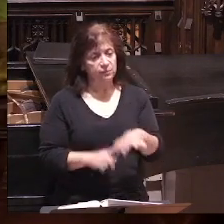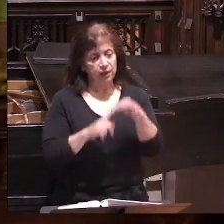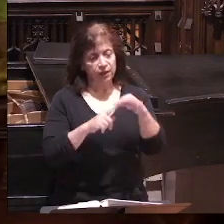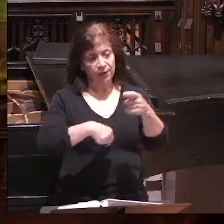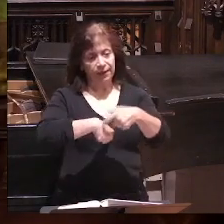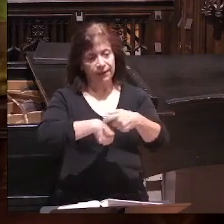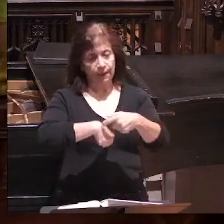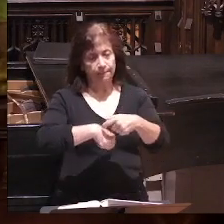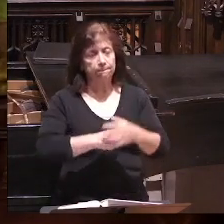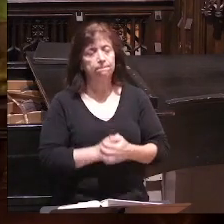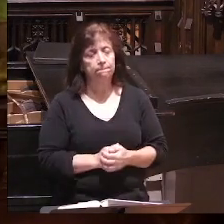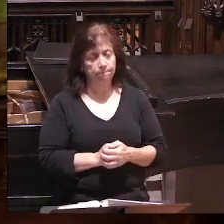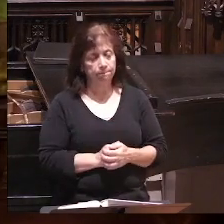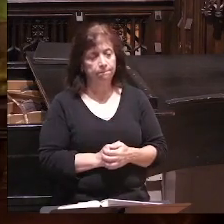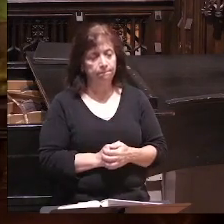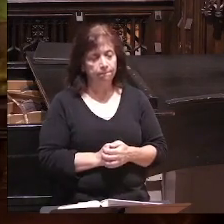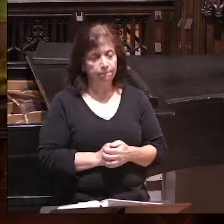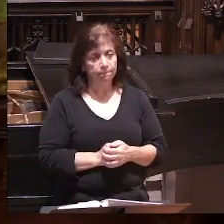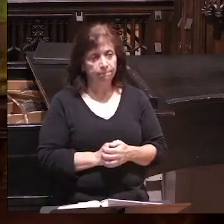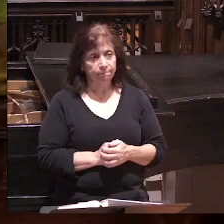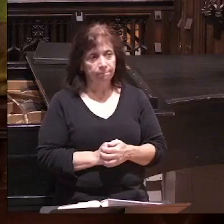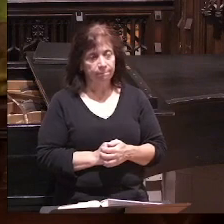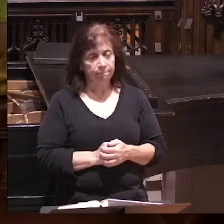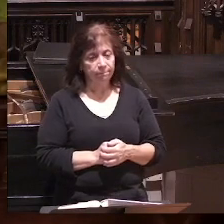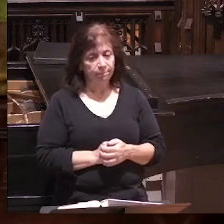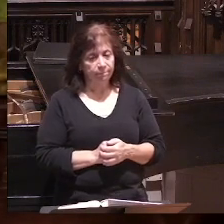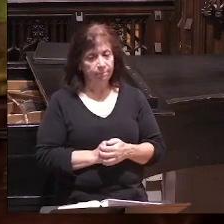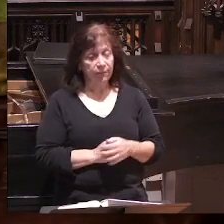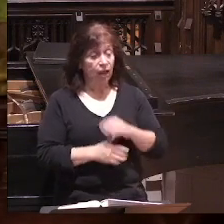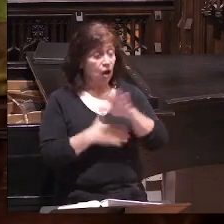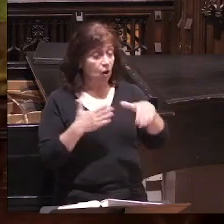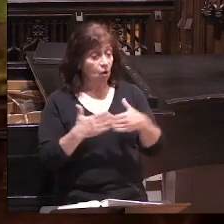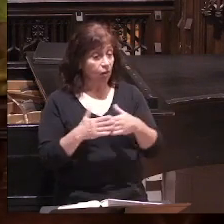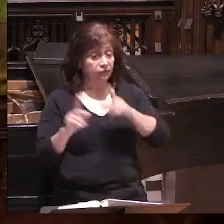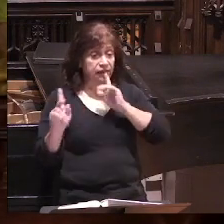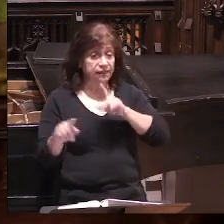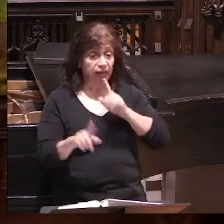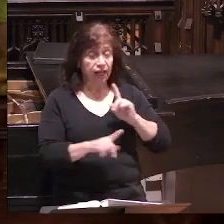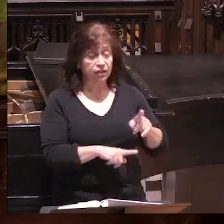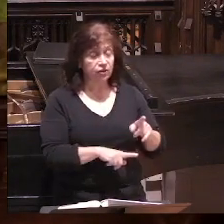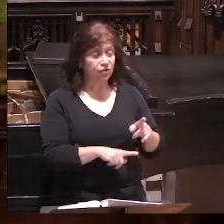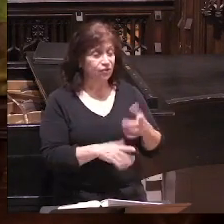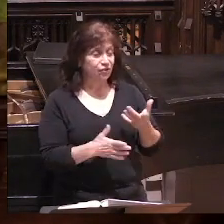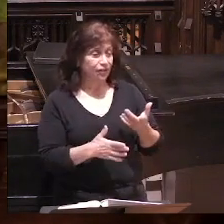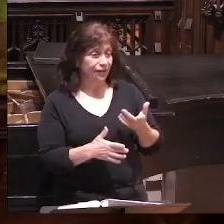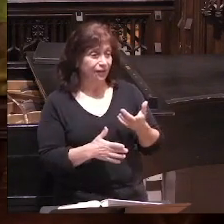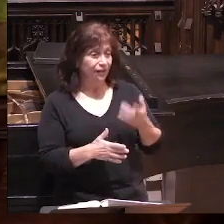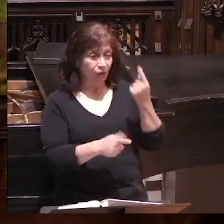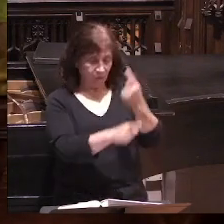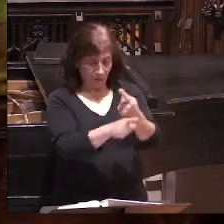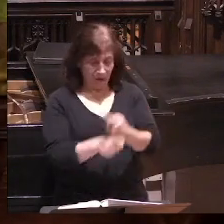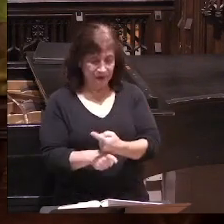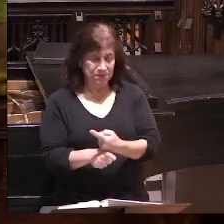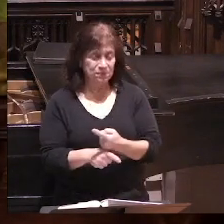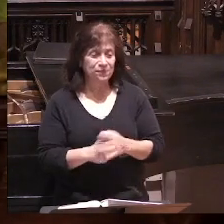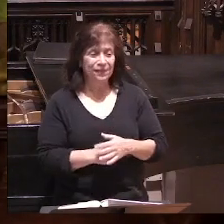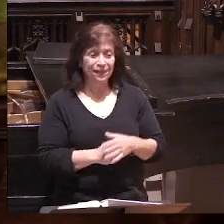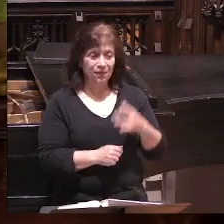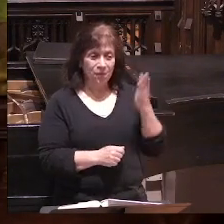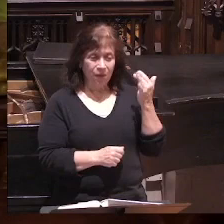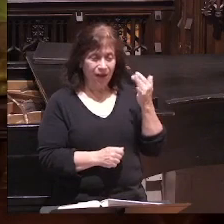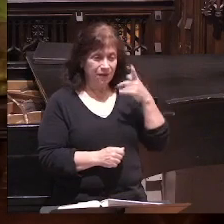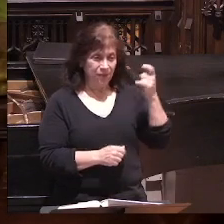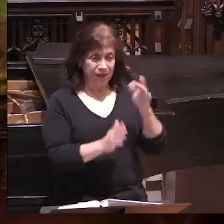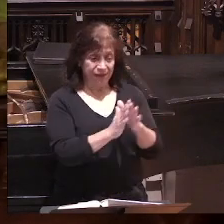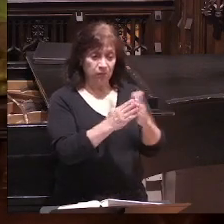time, is this. And all of these answers are actually correct. You see, the book of